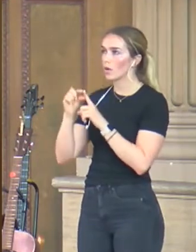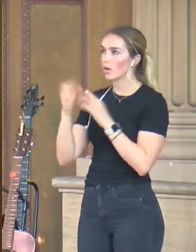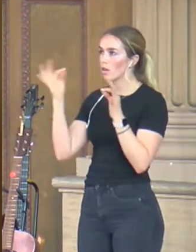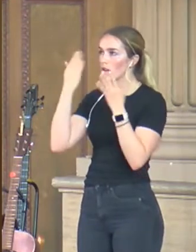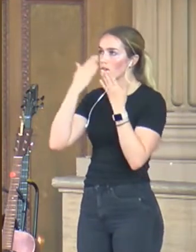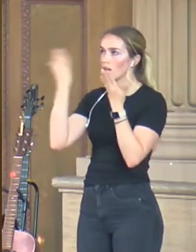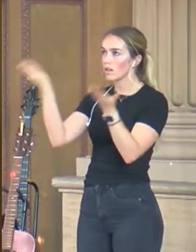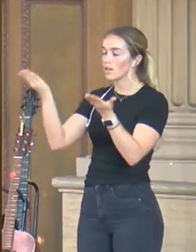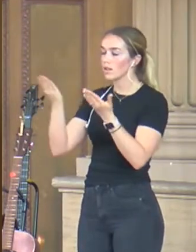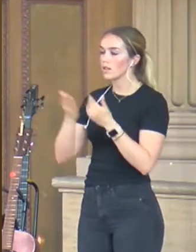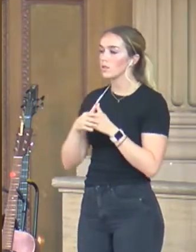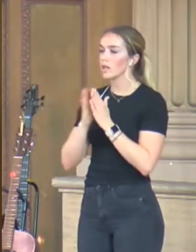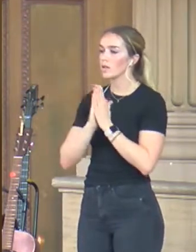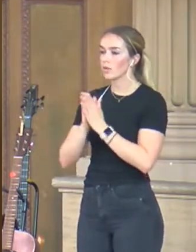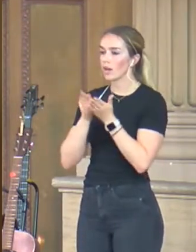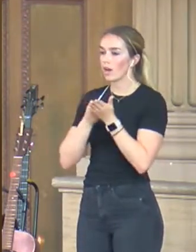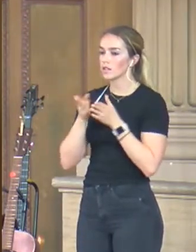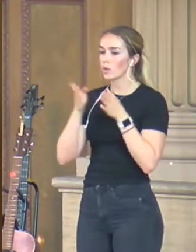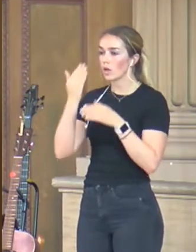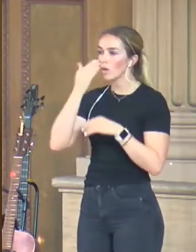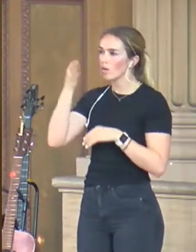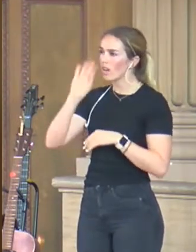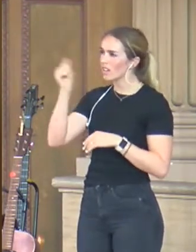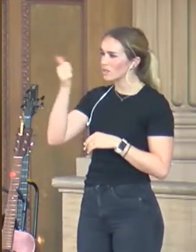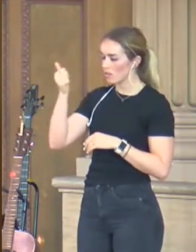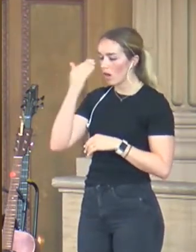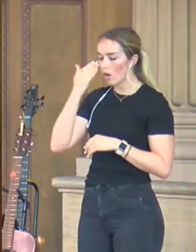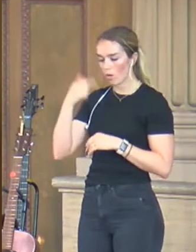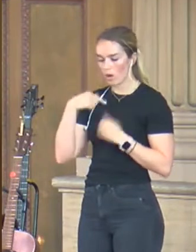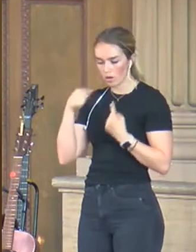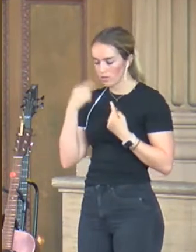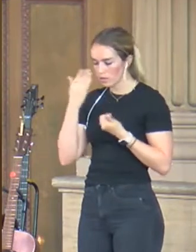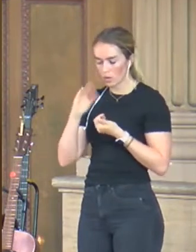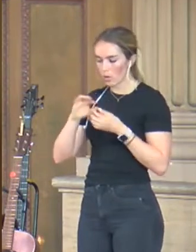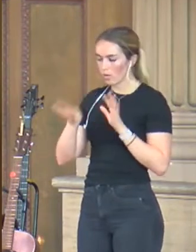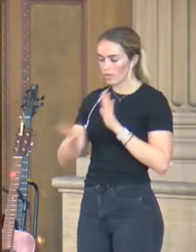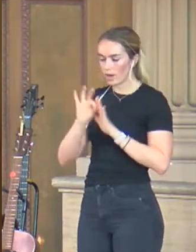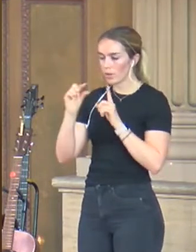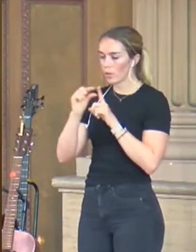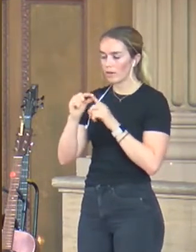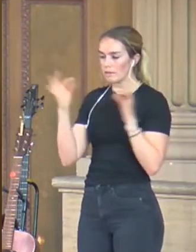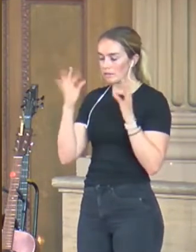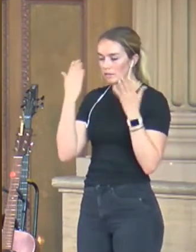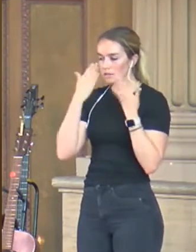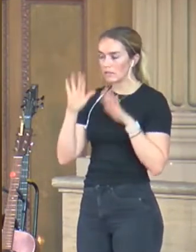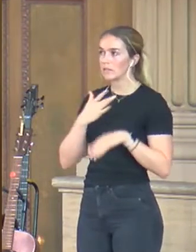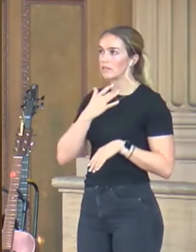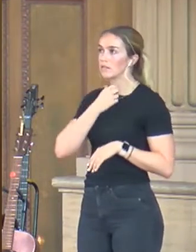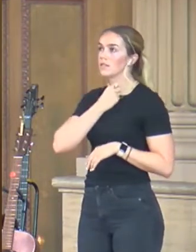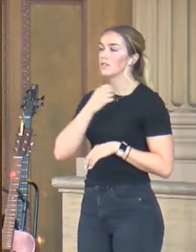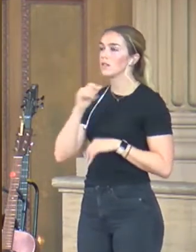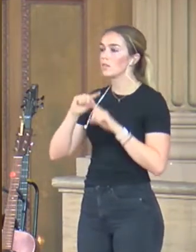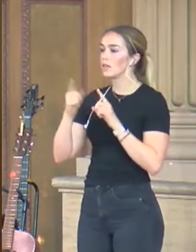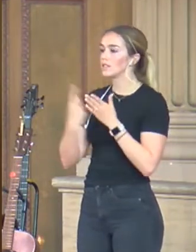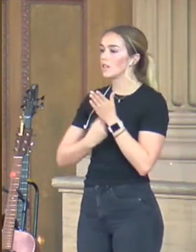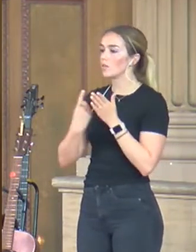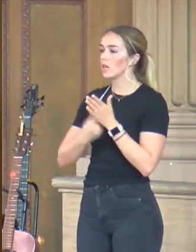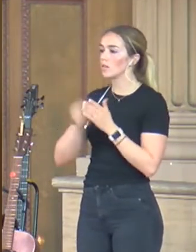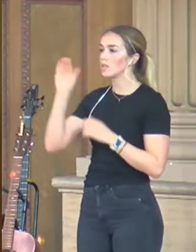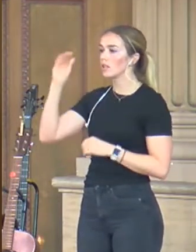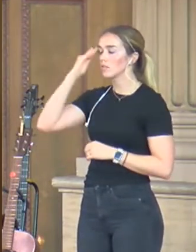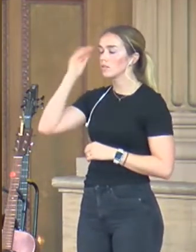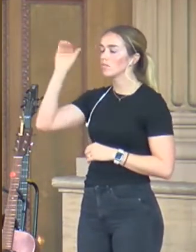So we can pray and pray honestly, knowing that God knows that we don't know how to pray well, knowing that the Spirit will help us, and that sometimes if it's just a wordless groan in